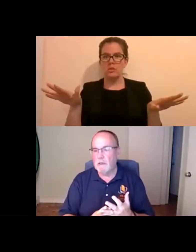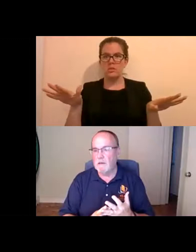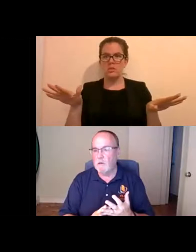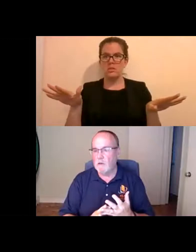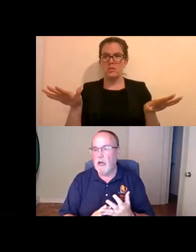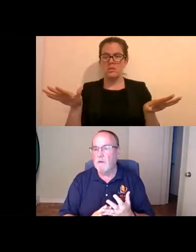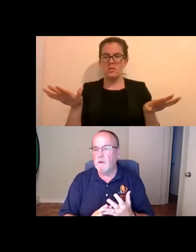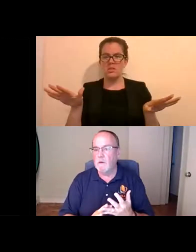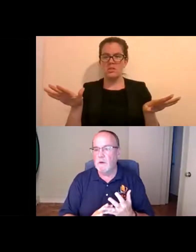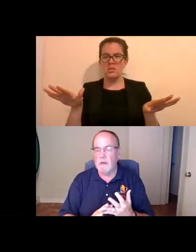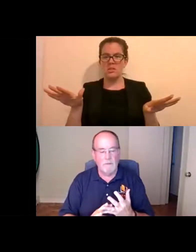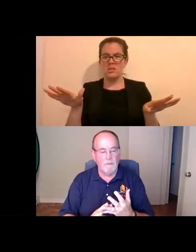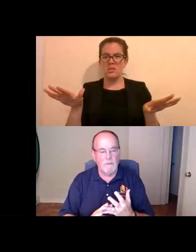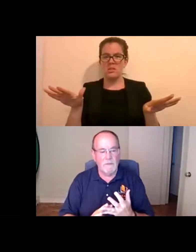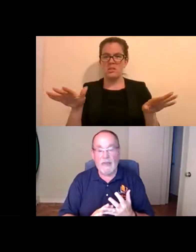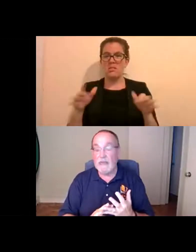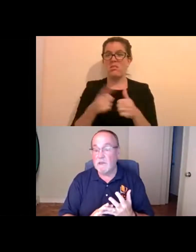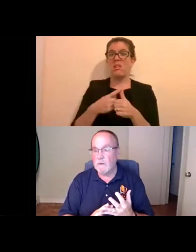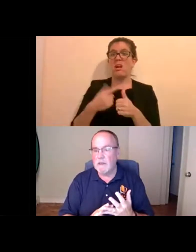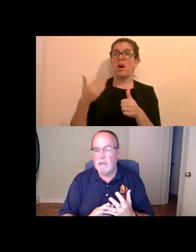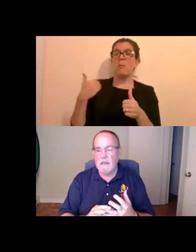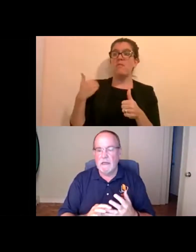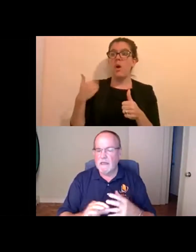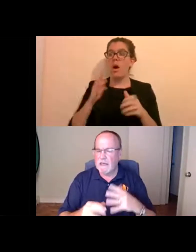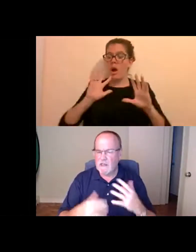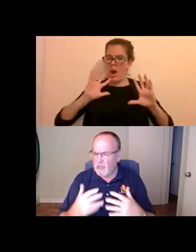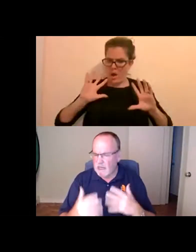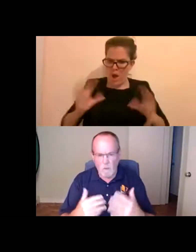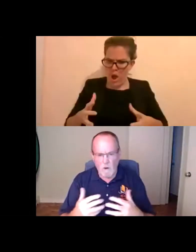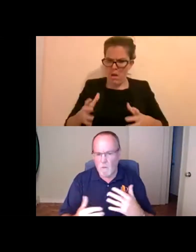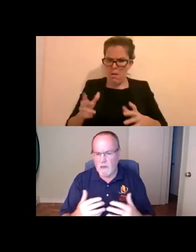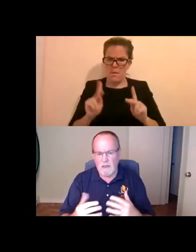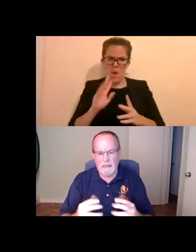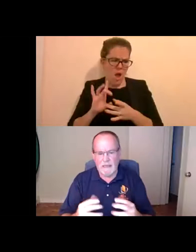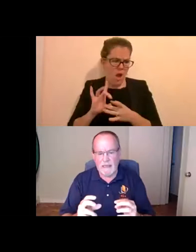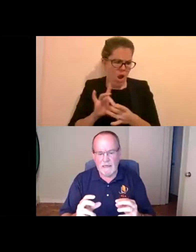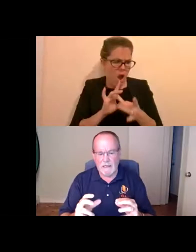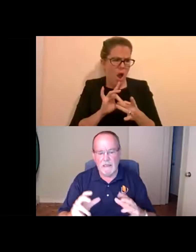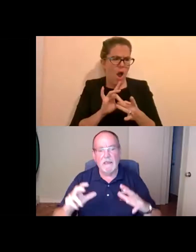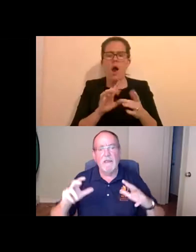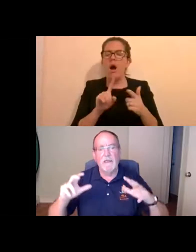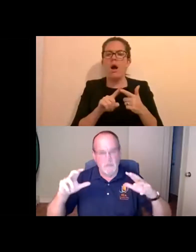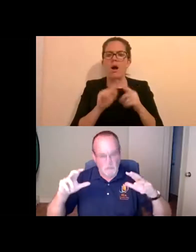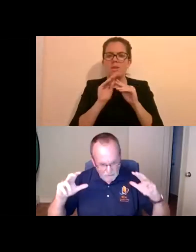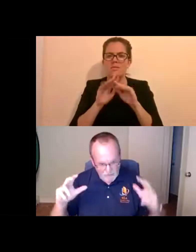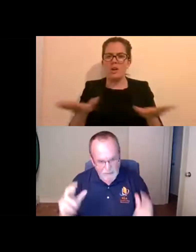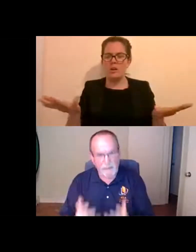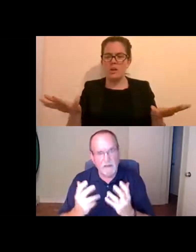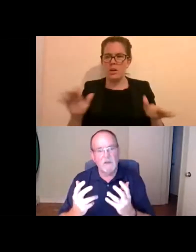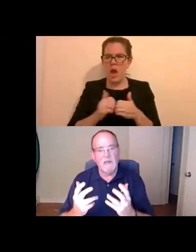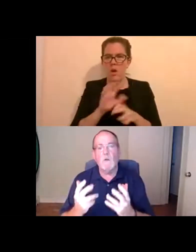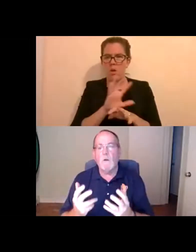group who had gone through diaspora, kind of studied what worked on that, and then